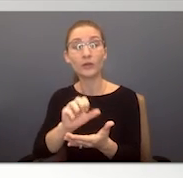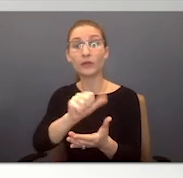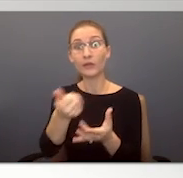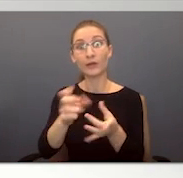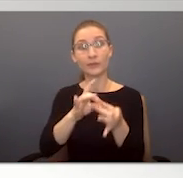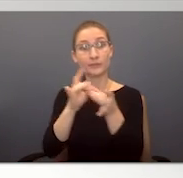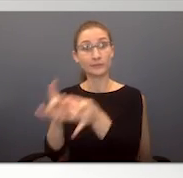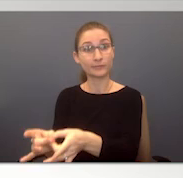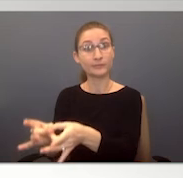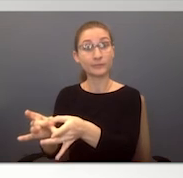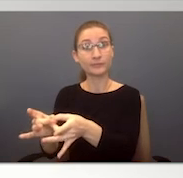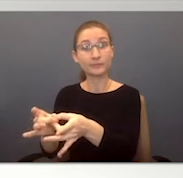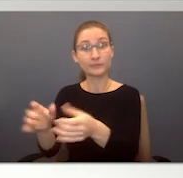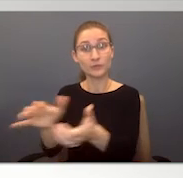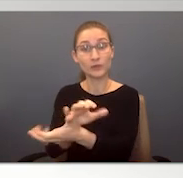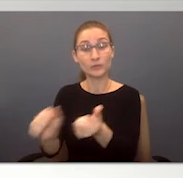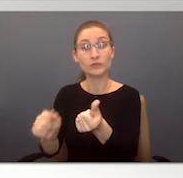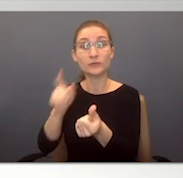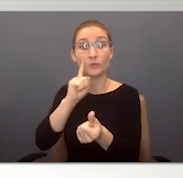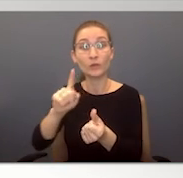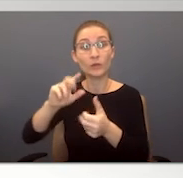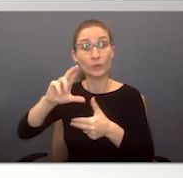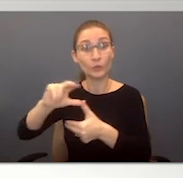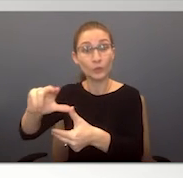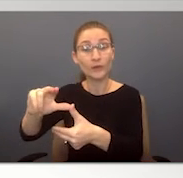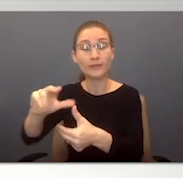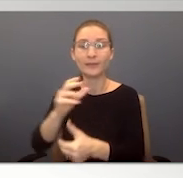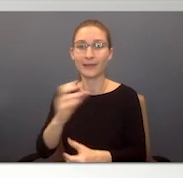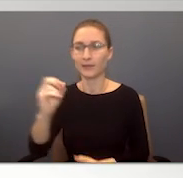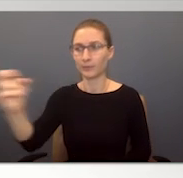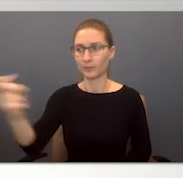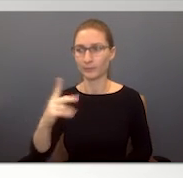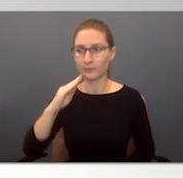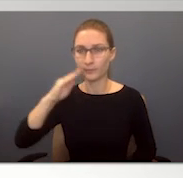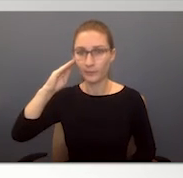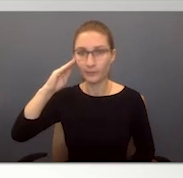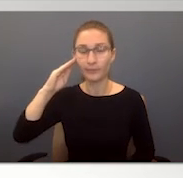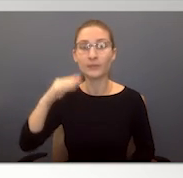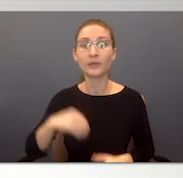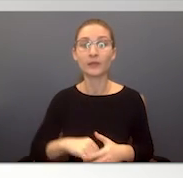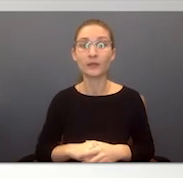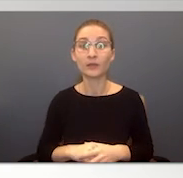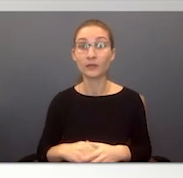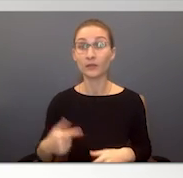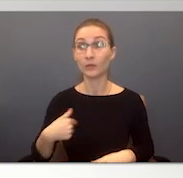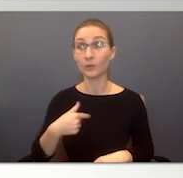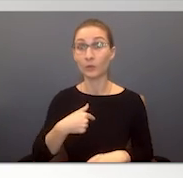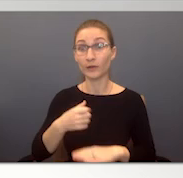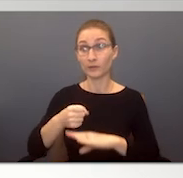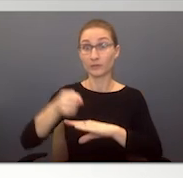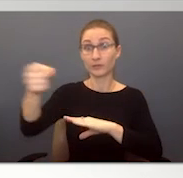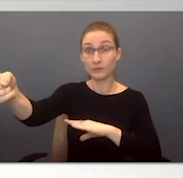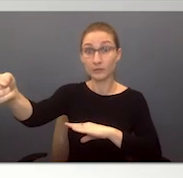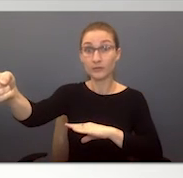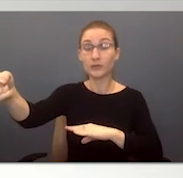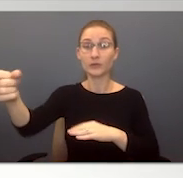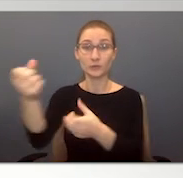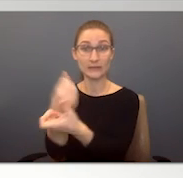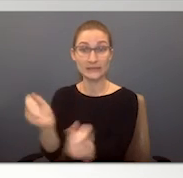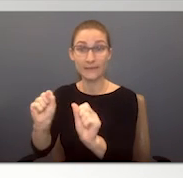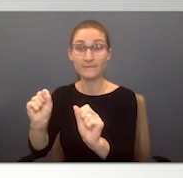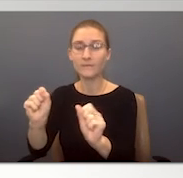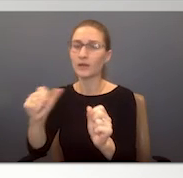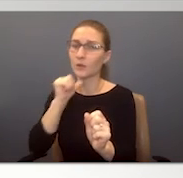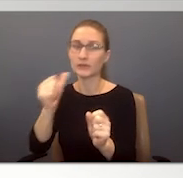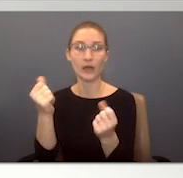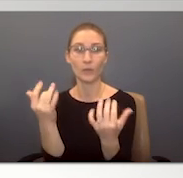things that you're going to have to do. And then the plan, because when we got home, I wasn't waiting to see that. We'd gone somewhere else to be safe,